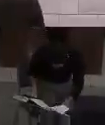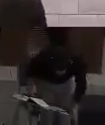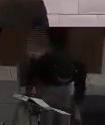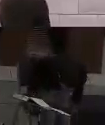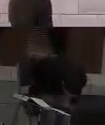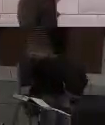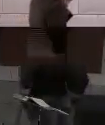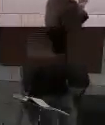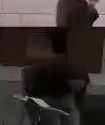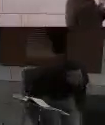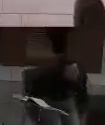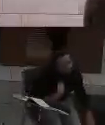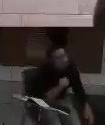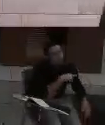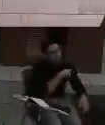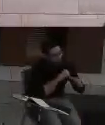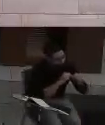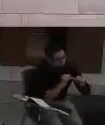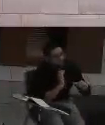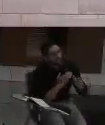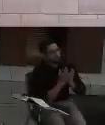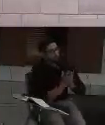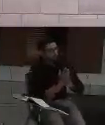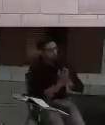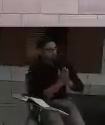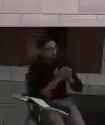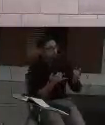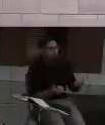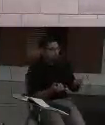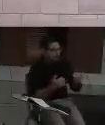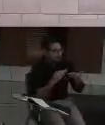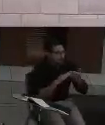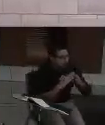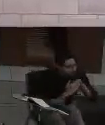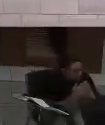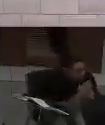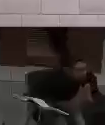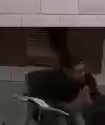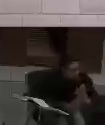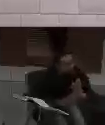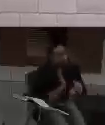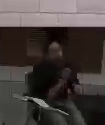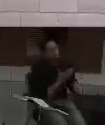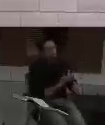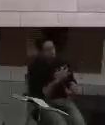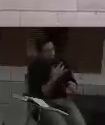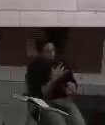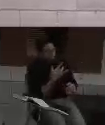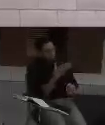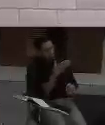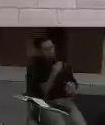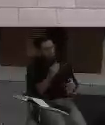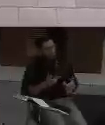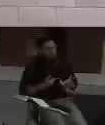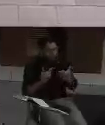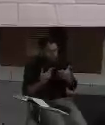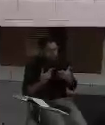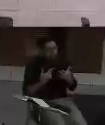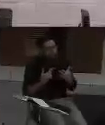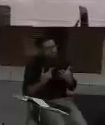Continue our worship with a time of community prayer. Our hearts and our lives and